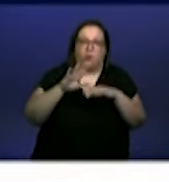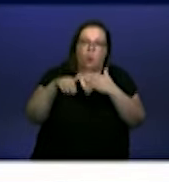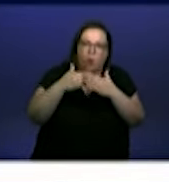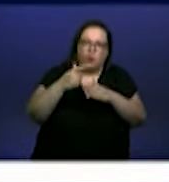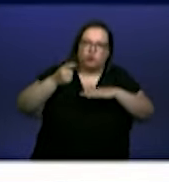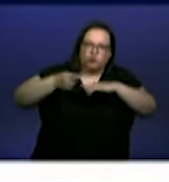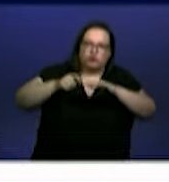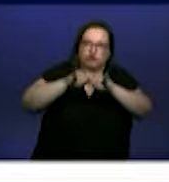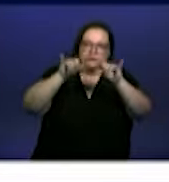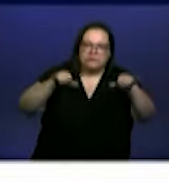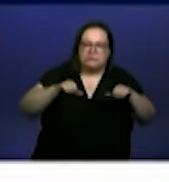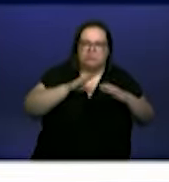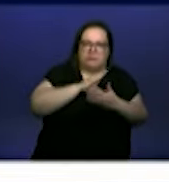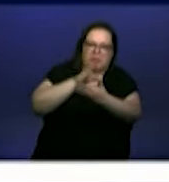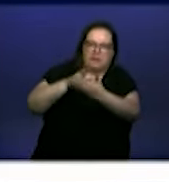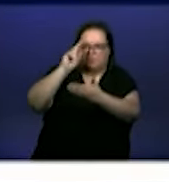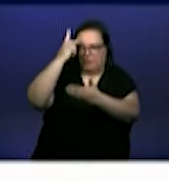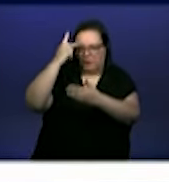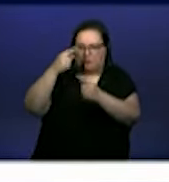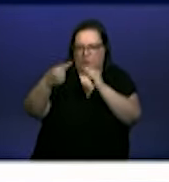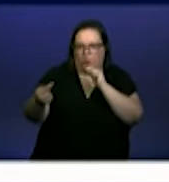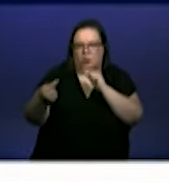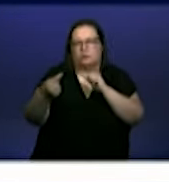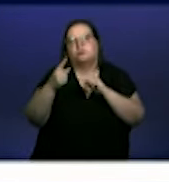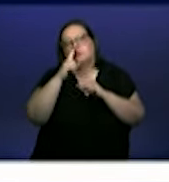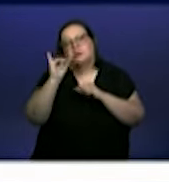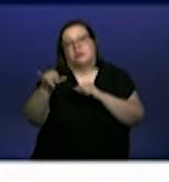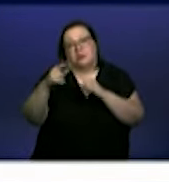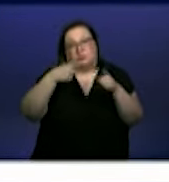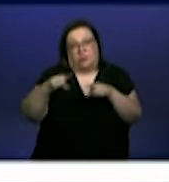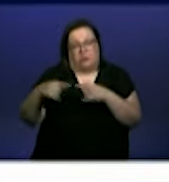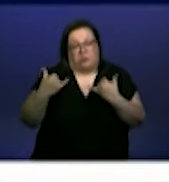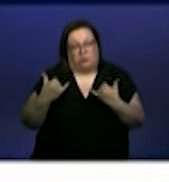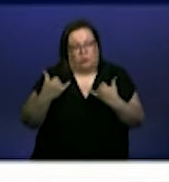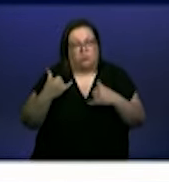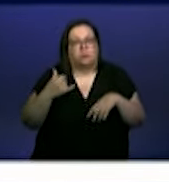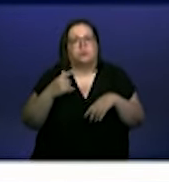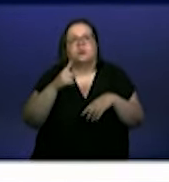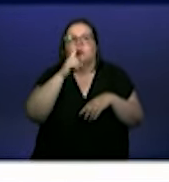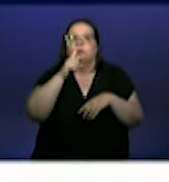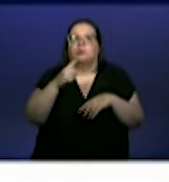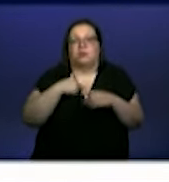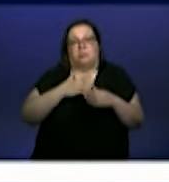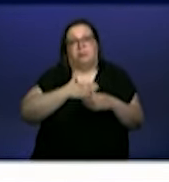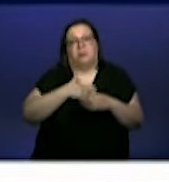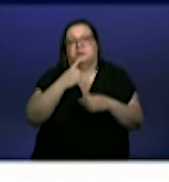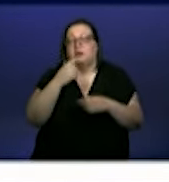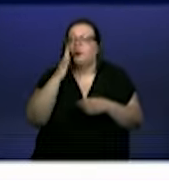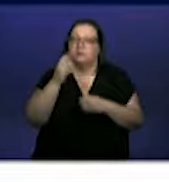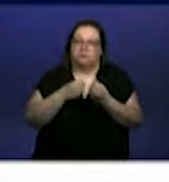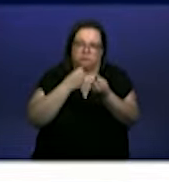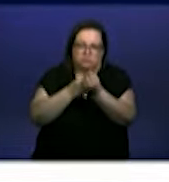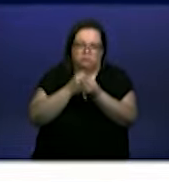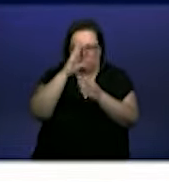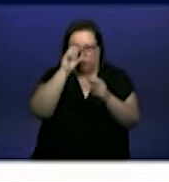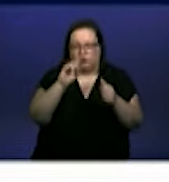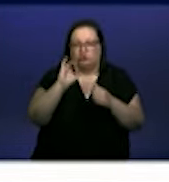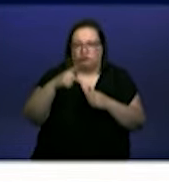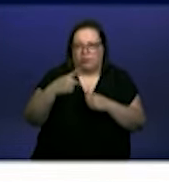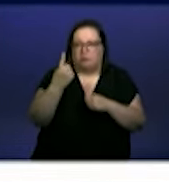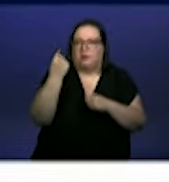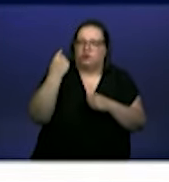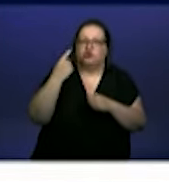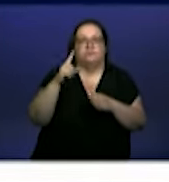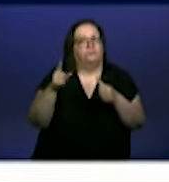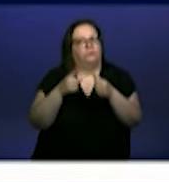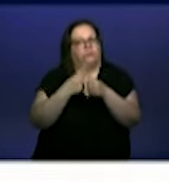political opponent. And that is what's going on here right now. And I'm happy to say that I endorsed President Trump last year, the first one in this race to do